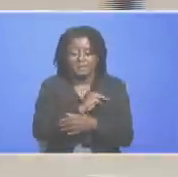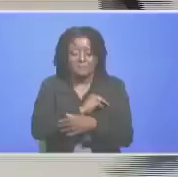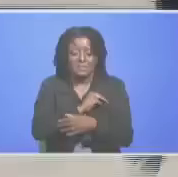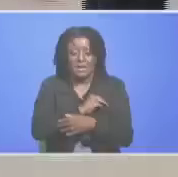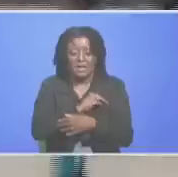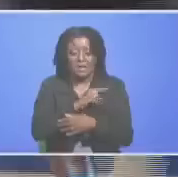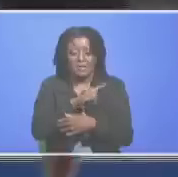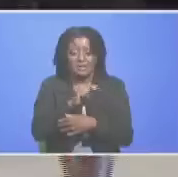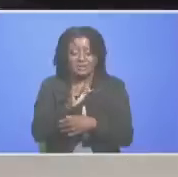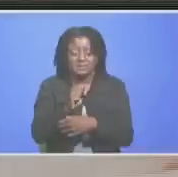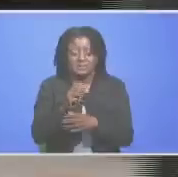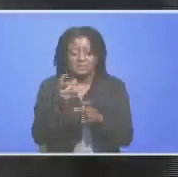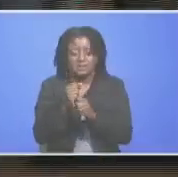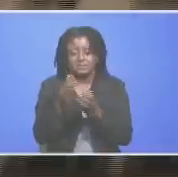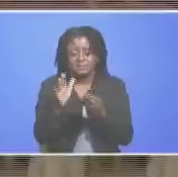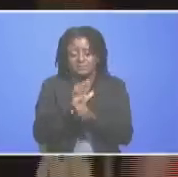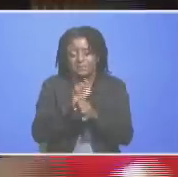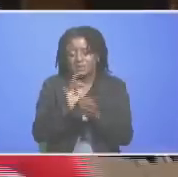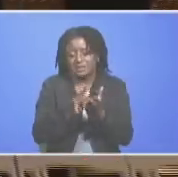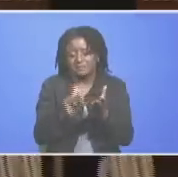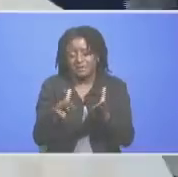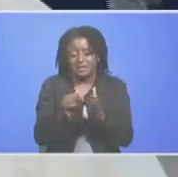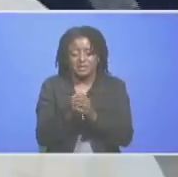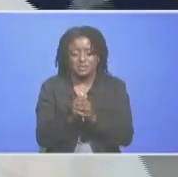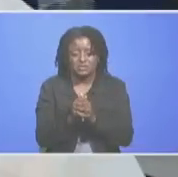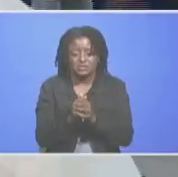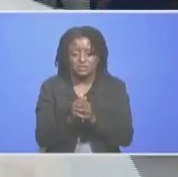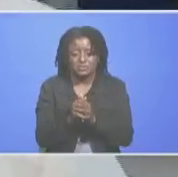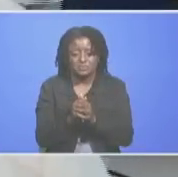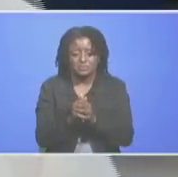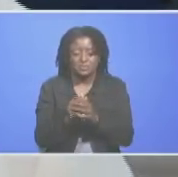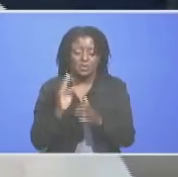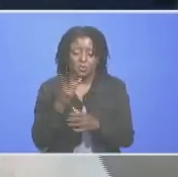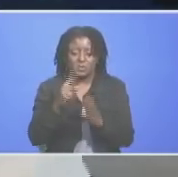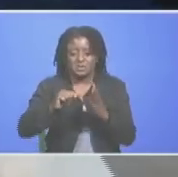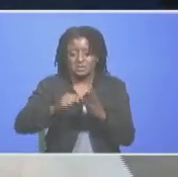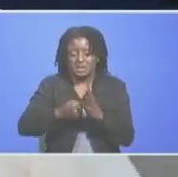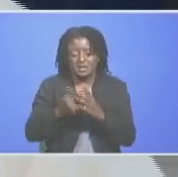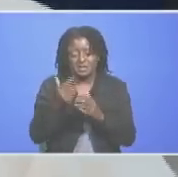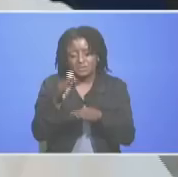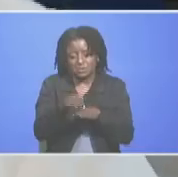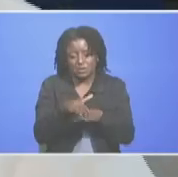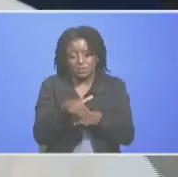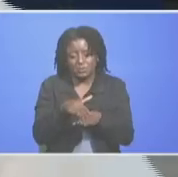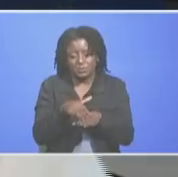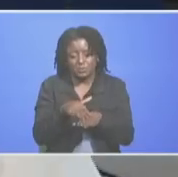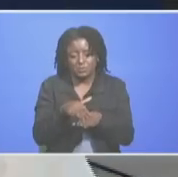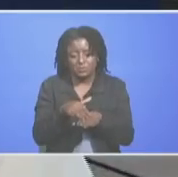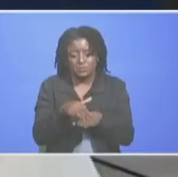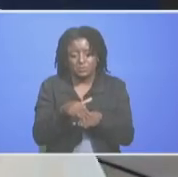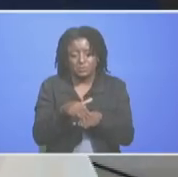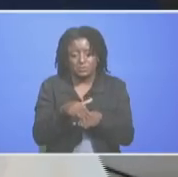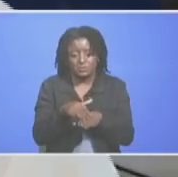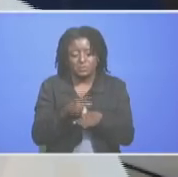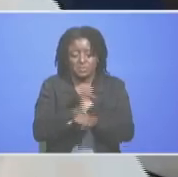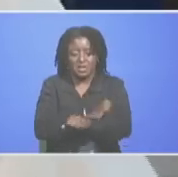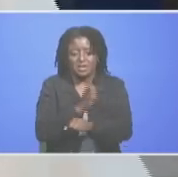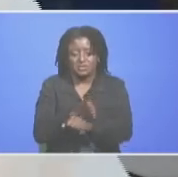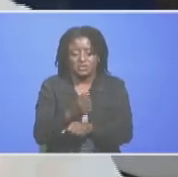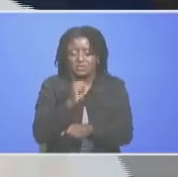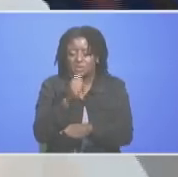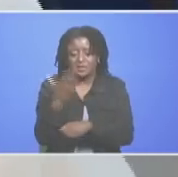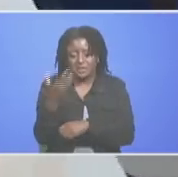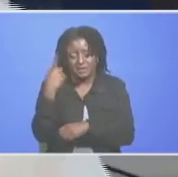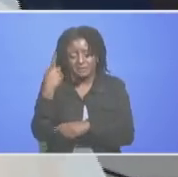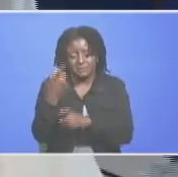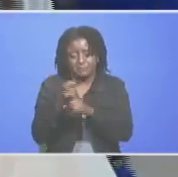fashion 53-50. We started off a little slow. We weren't the energy wasn't there from the team. We